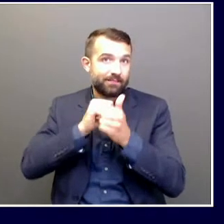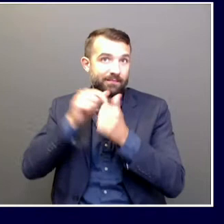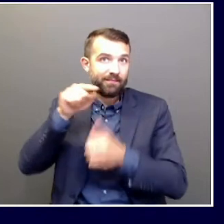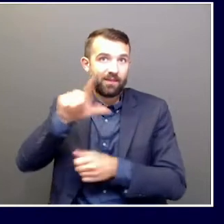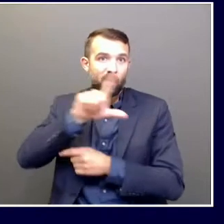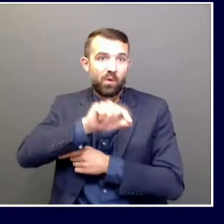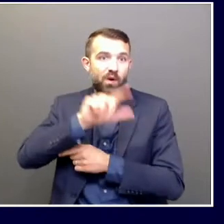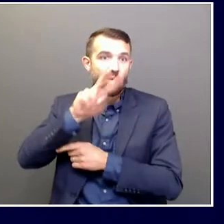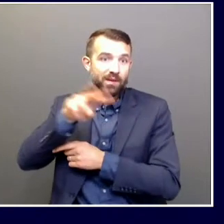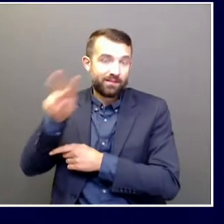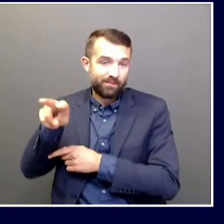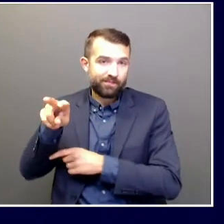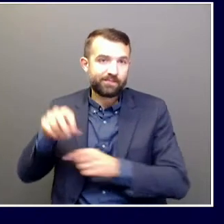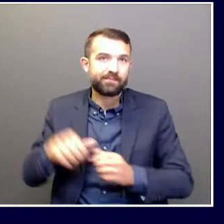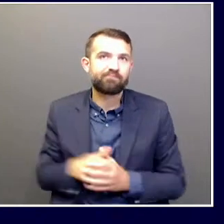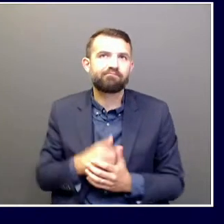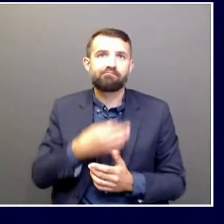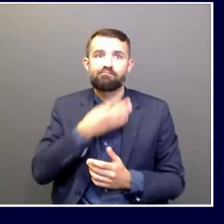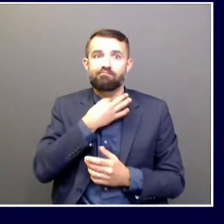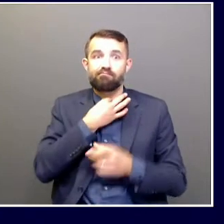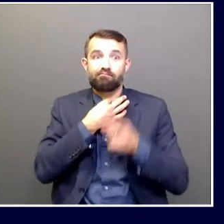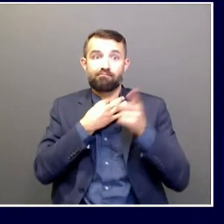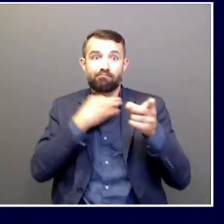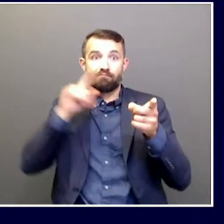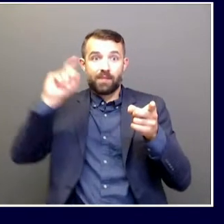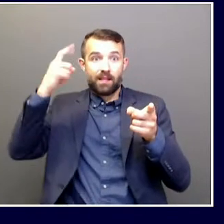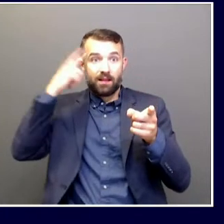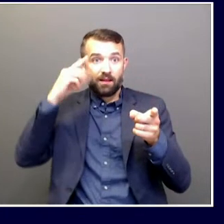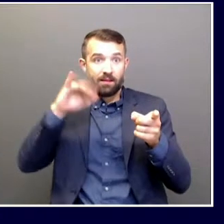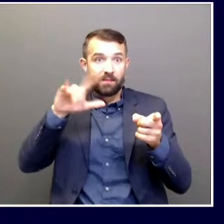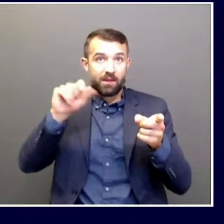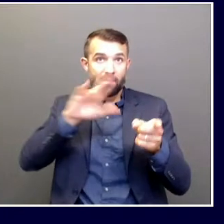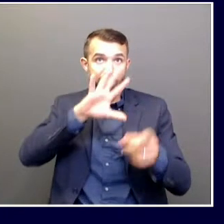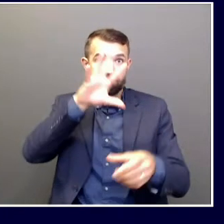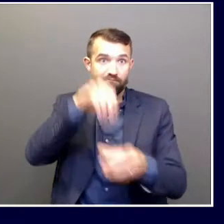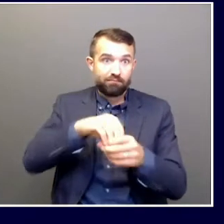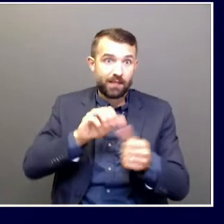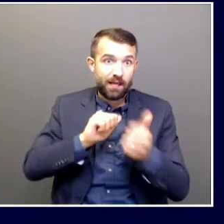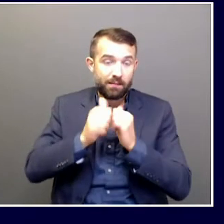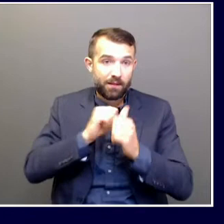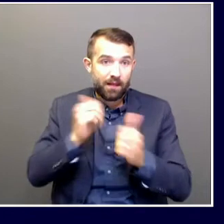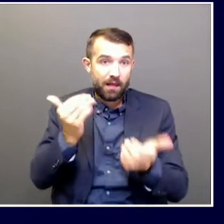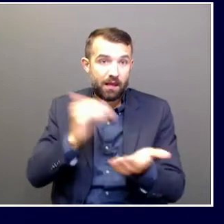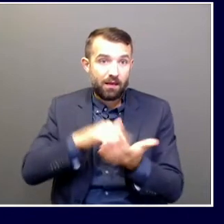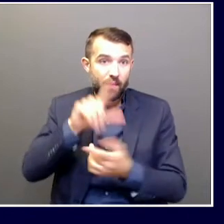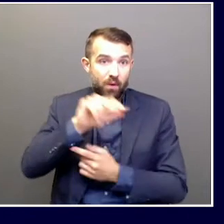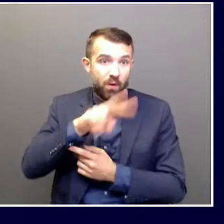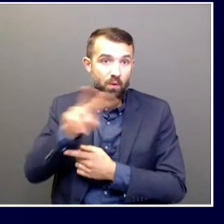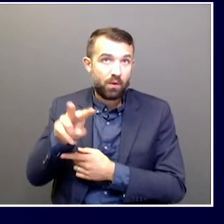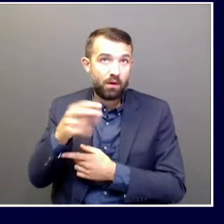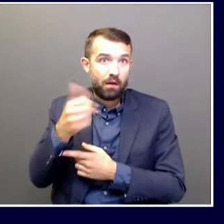a second term? And do you have anything to say about a possible opponent?